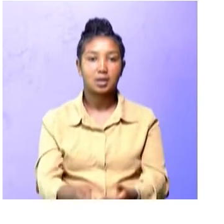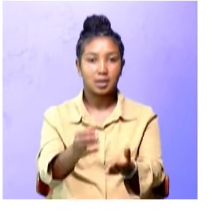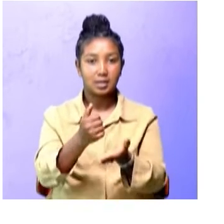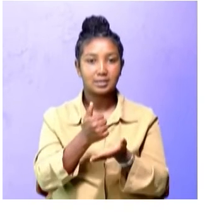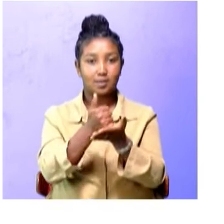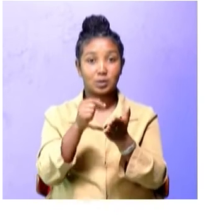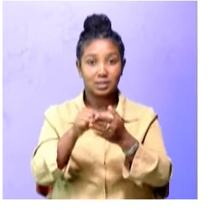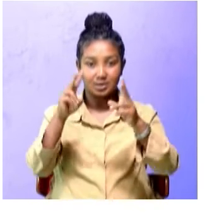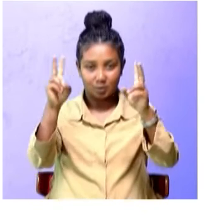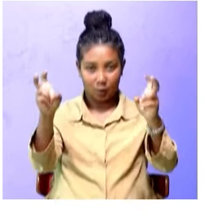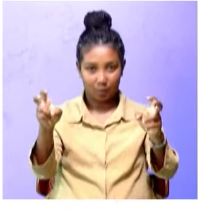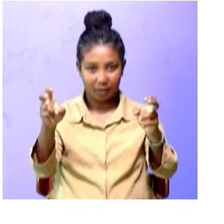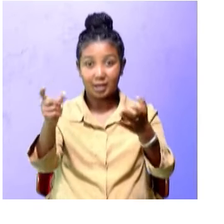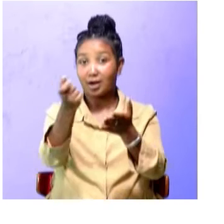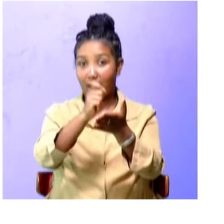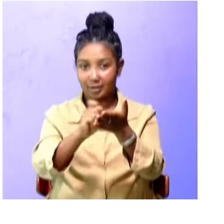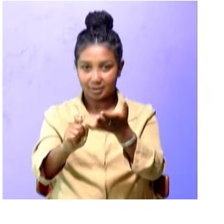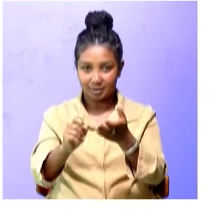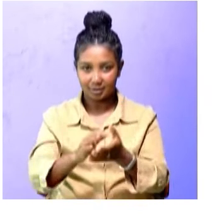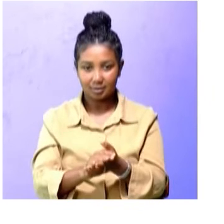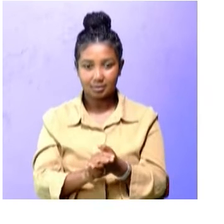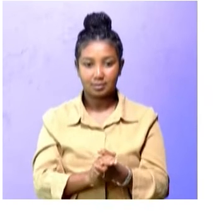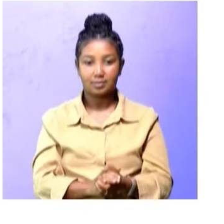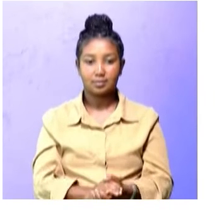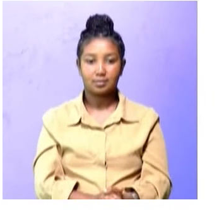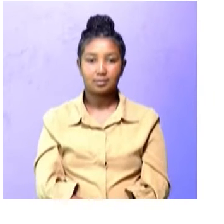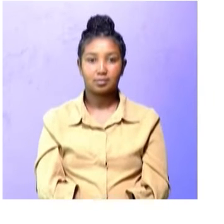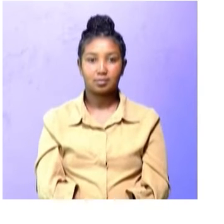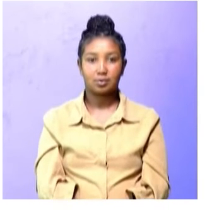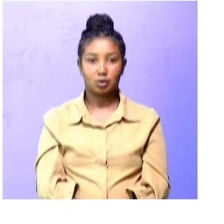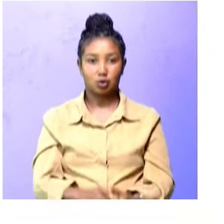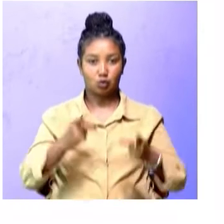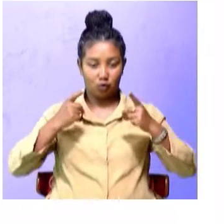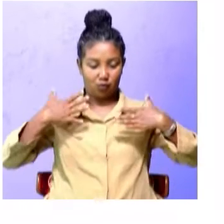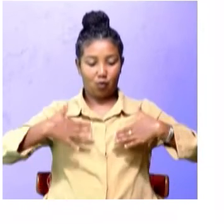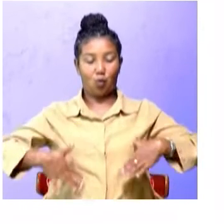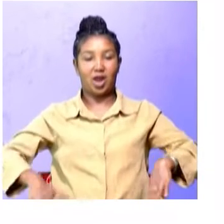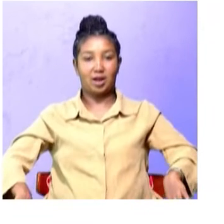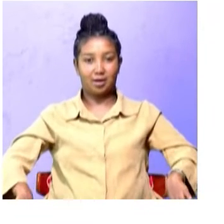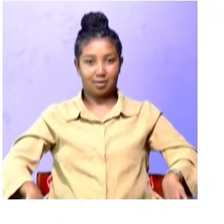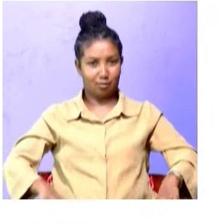Support this topic and write, wear a uniform.